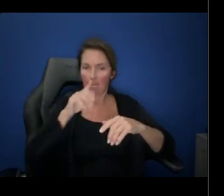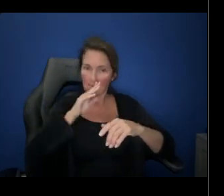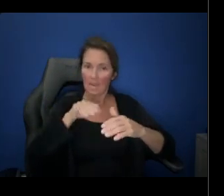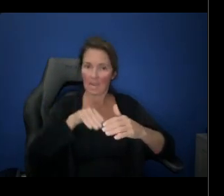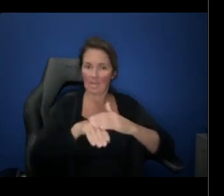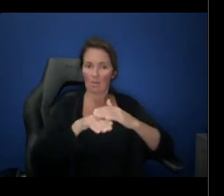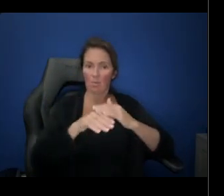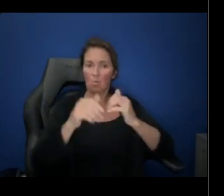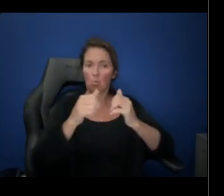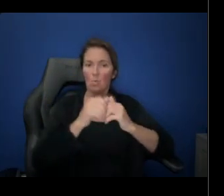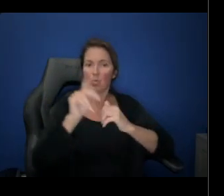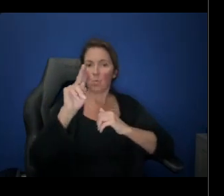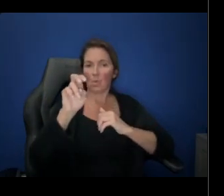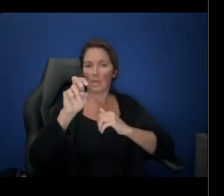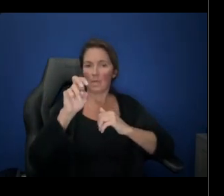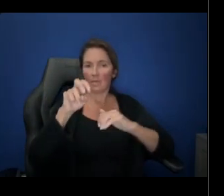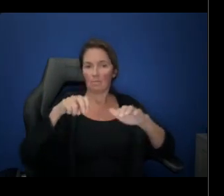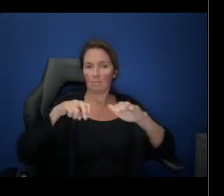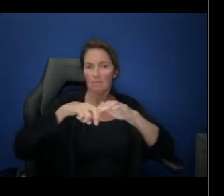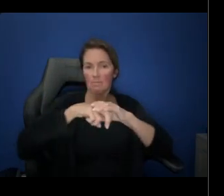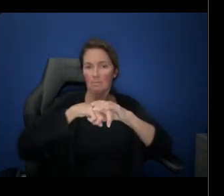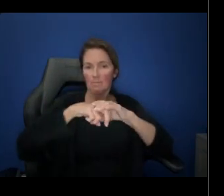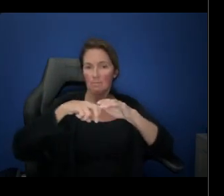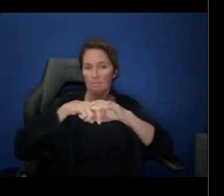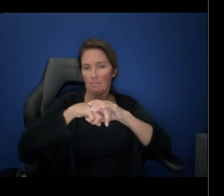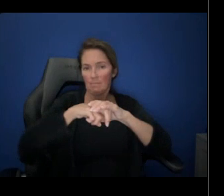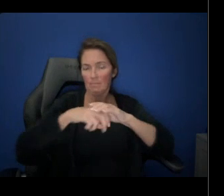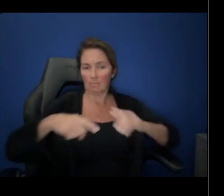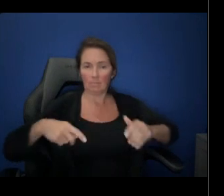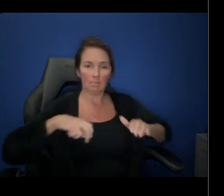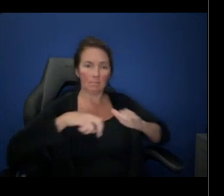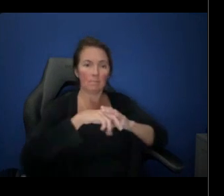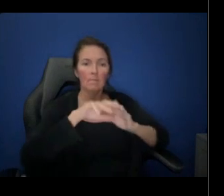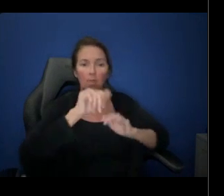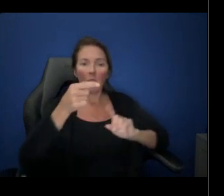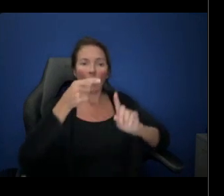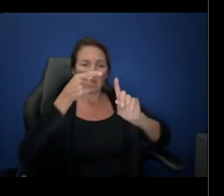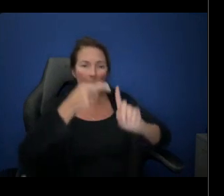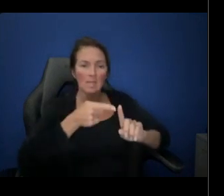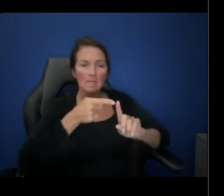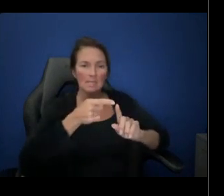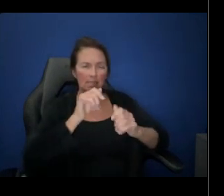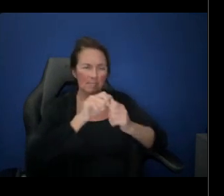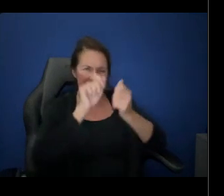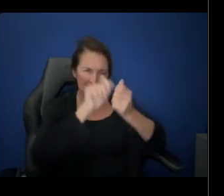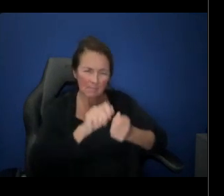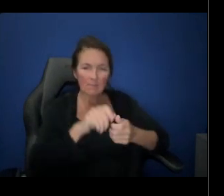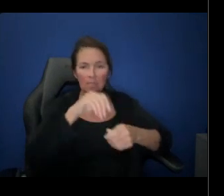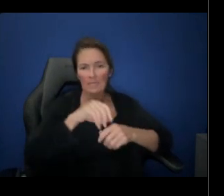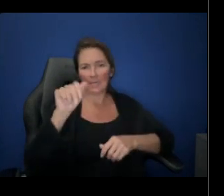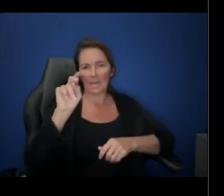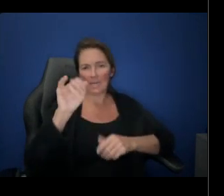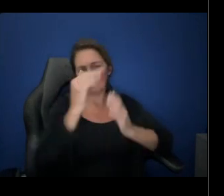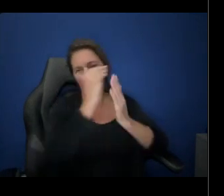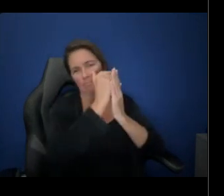accessible with knee space and other features specified in ANSI.